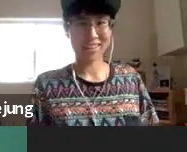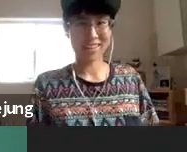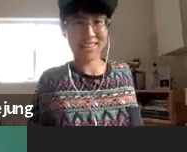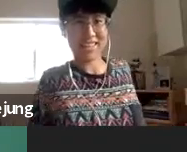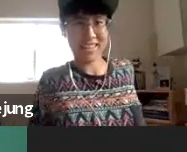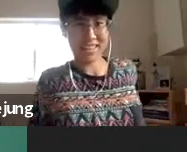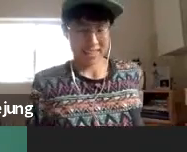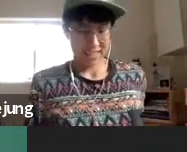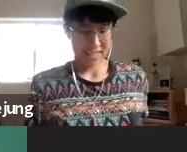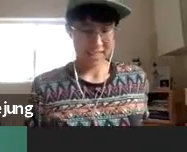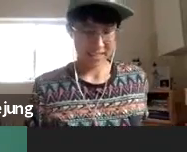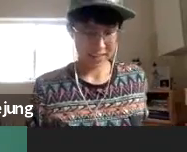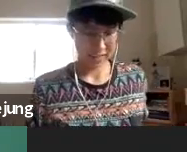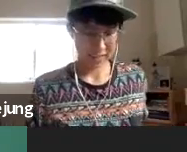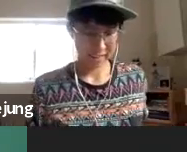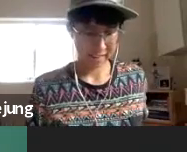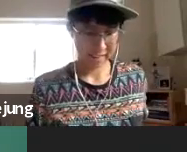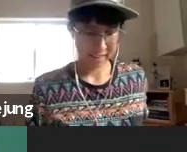There we go.